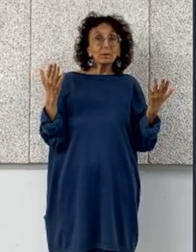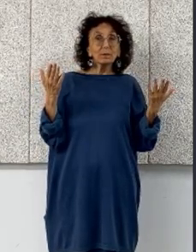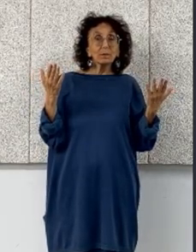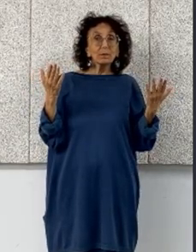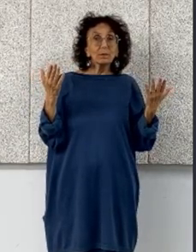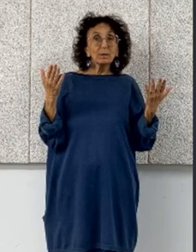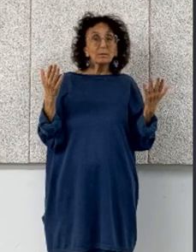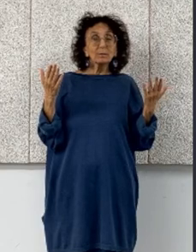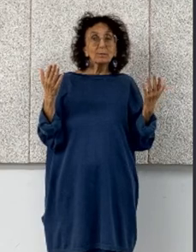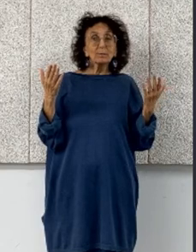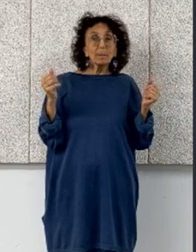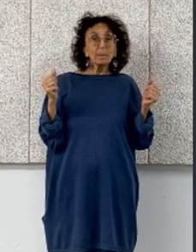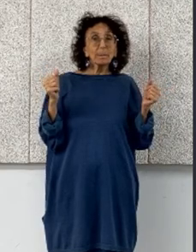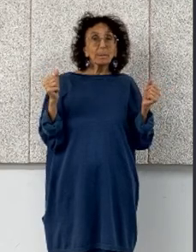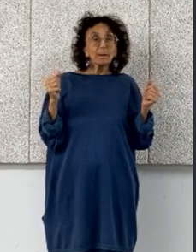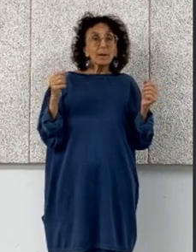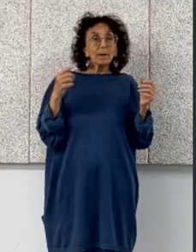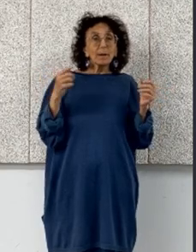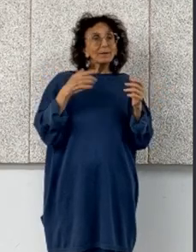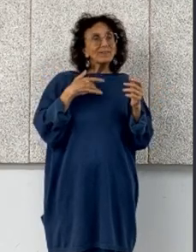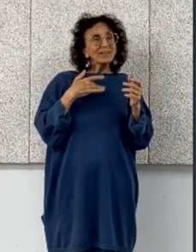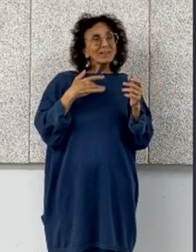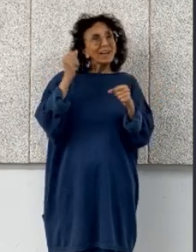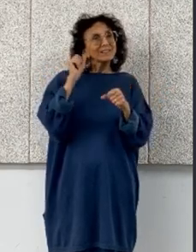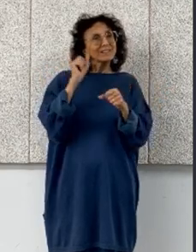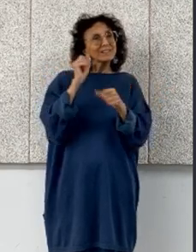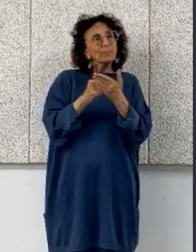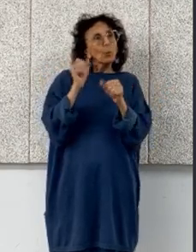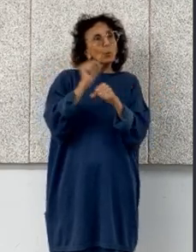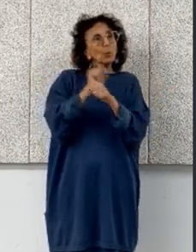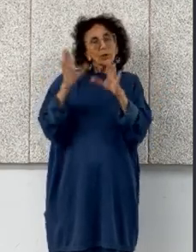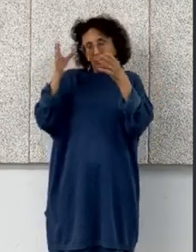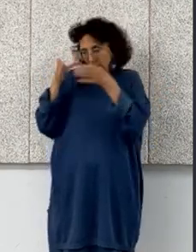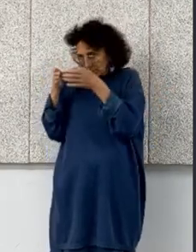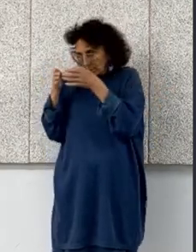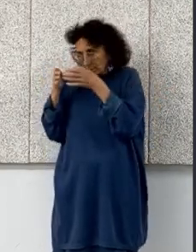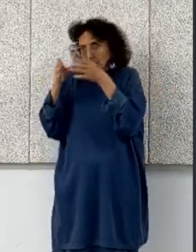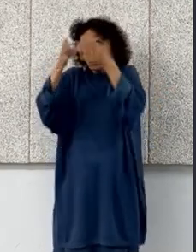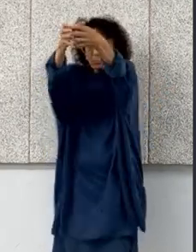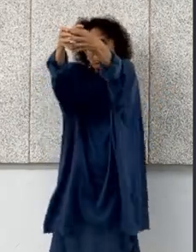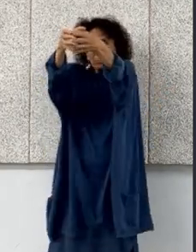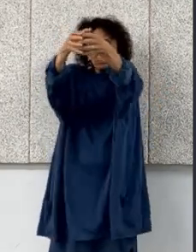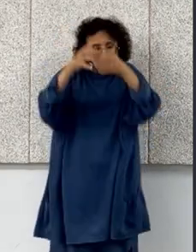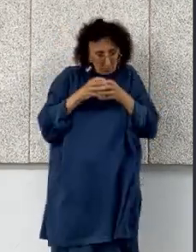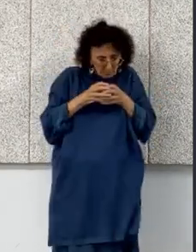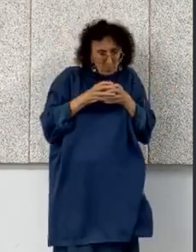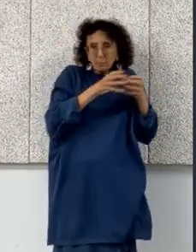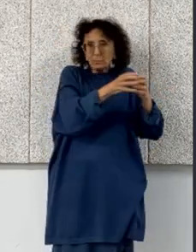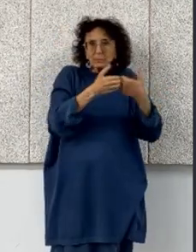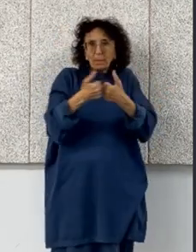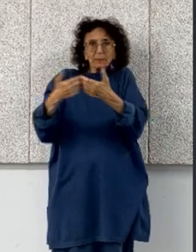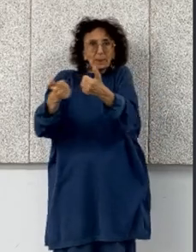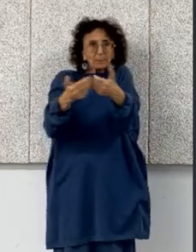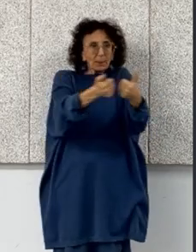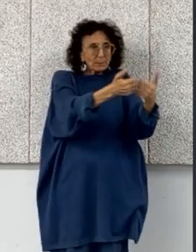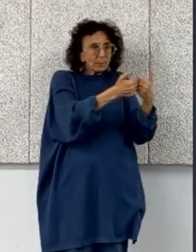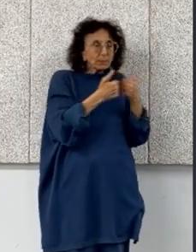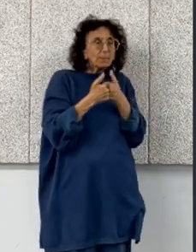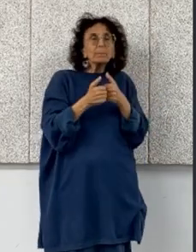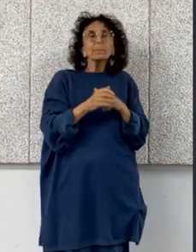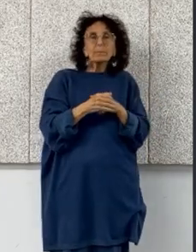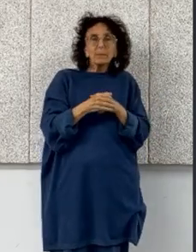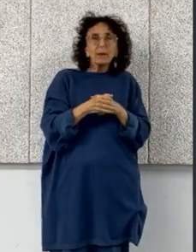of silos, right, work silos, and then there was some sort of